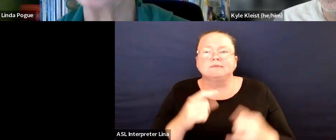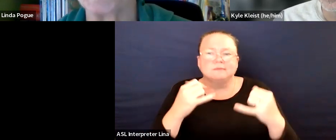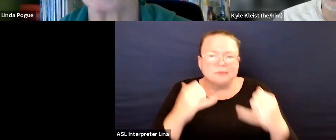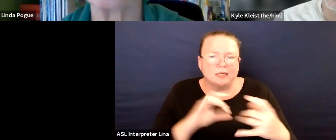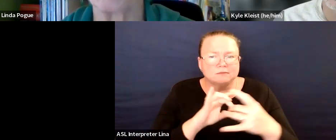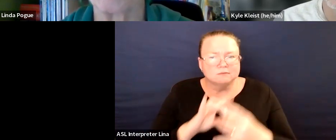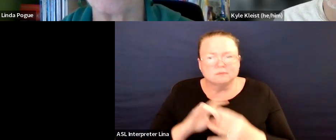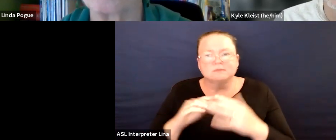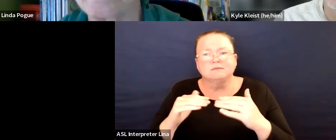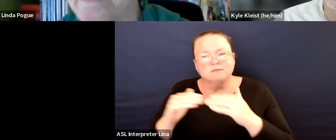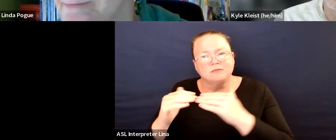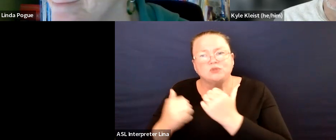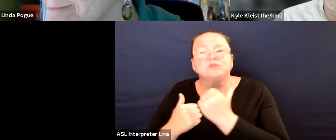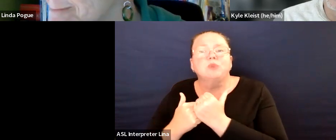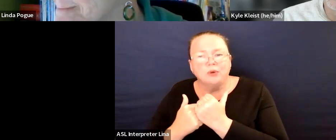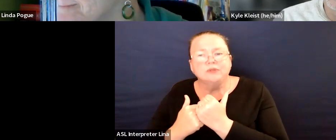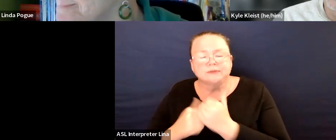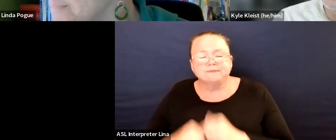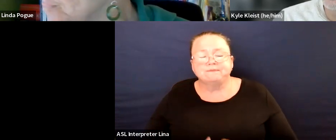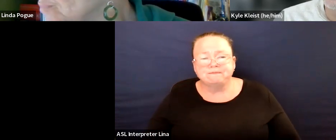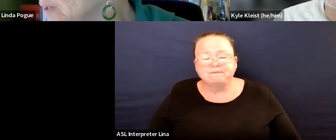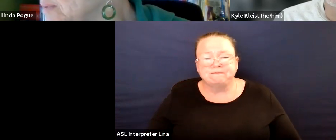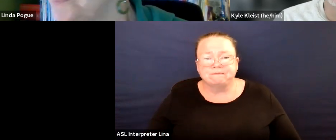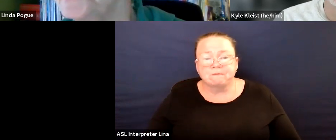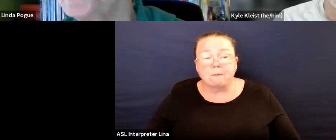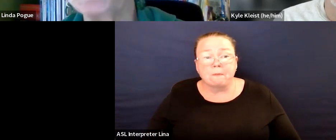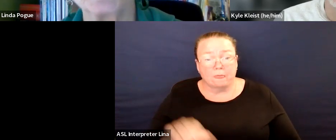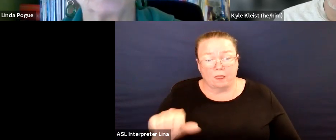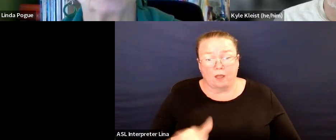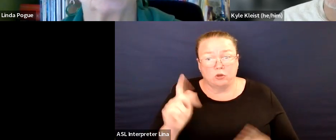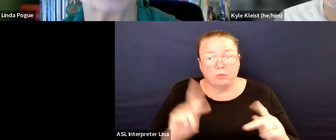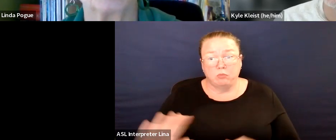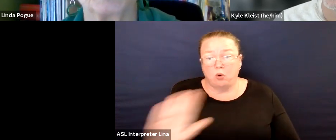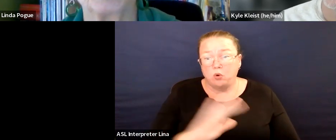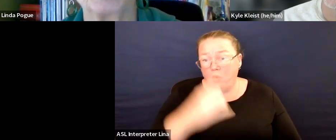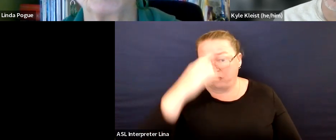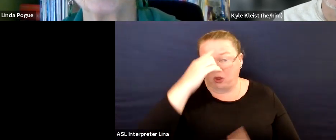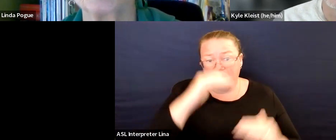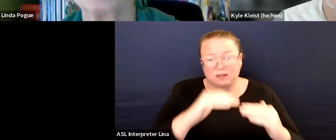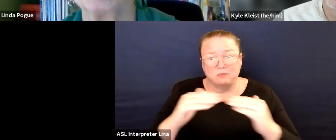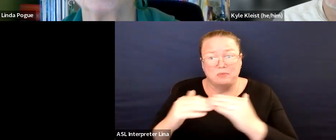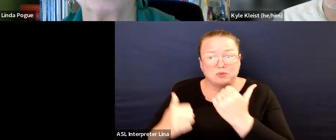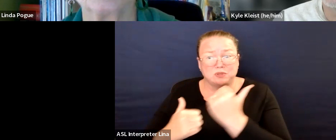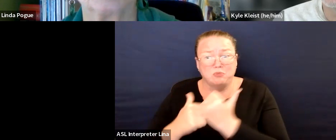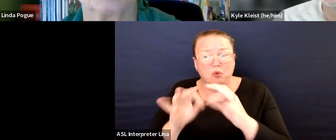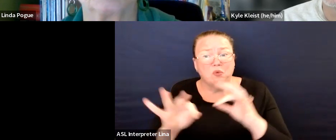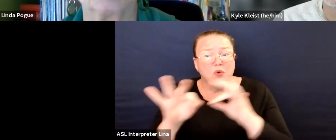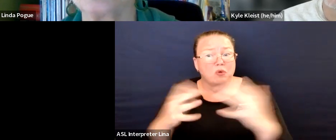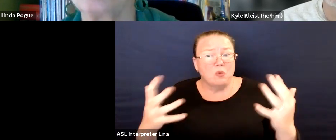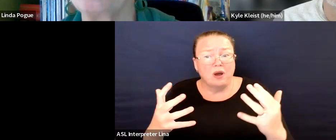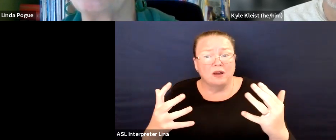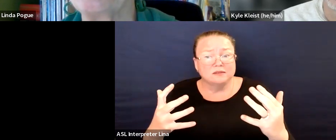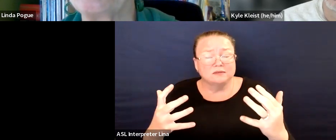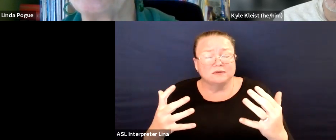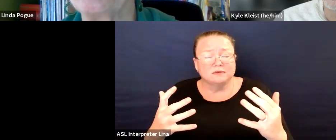support and other things. So what do other people think? What makes peer support worthwhile? Free field it,